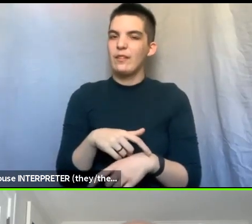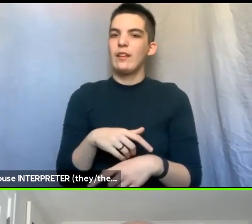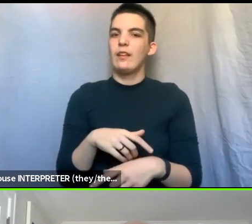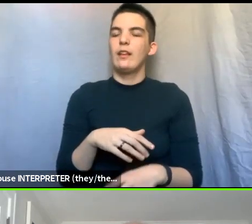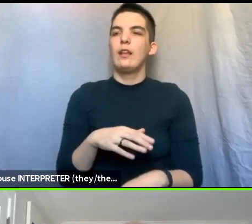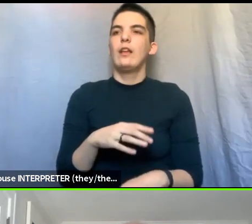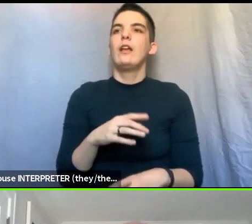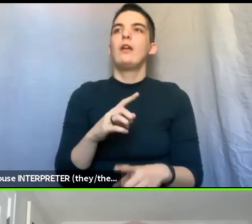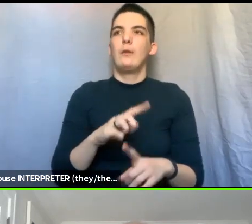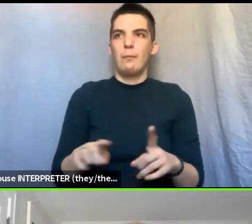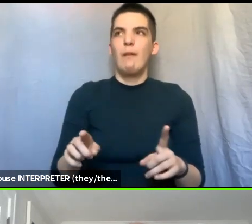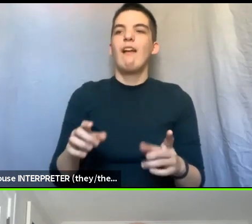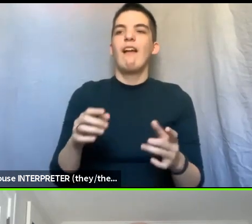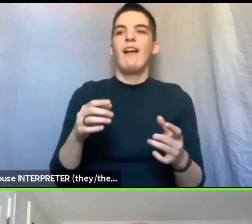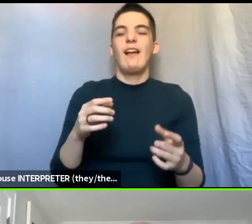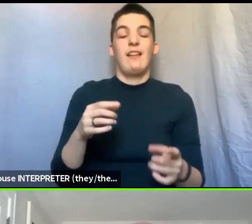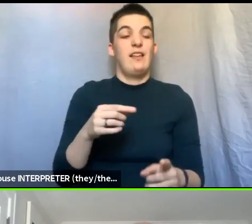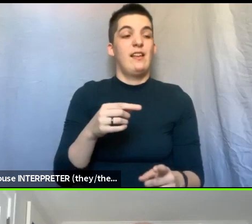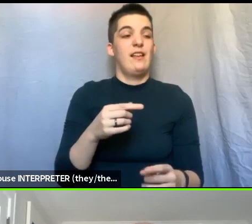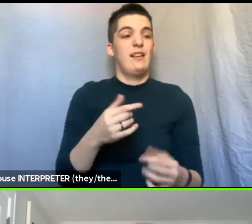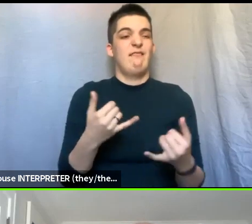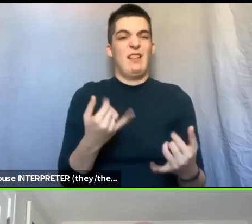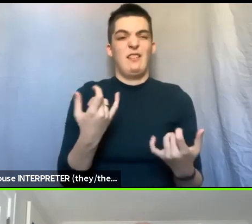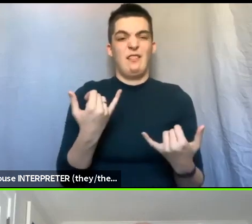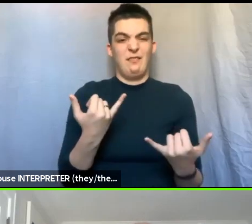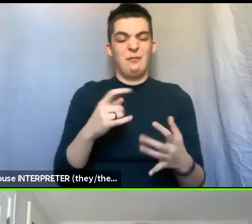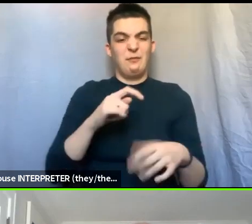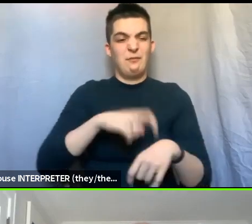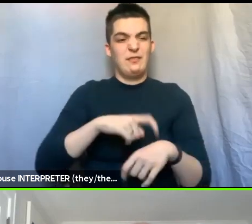amplified by this current period of time. And that is,